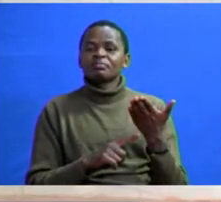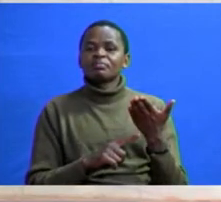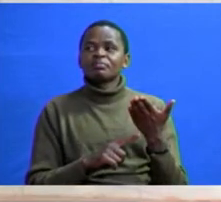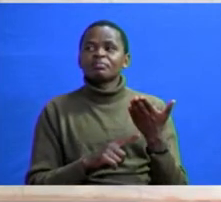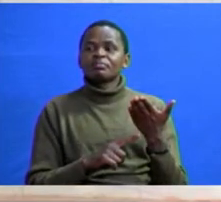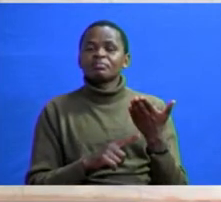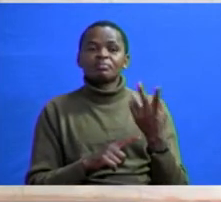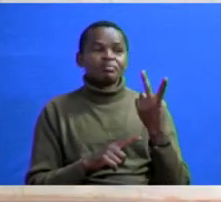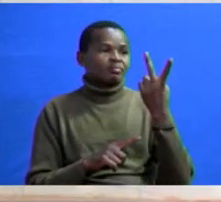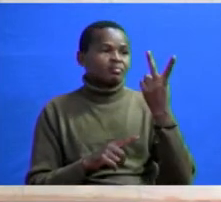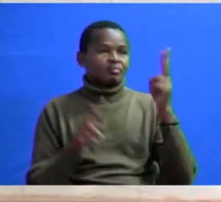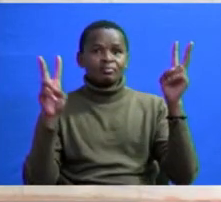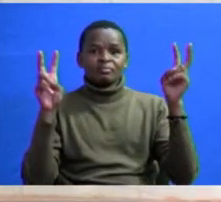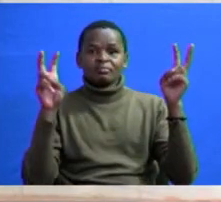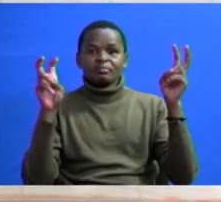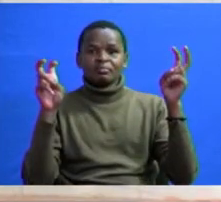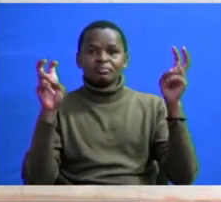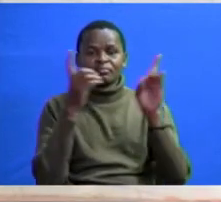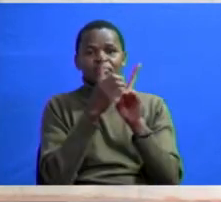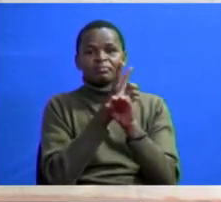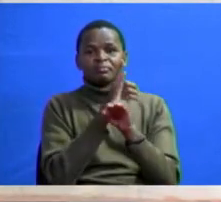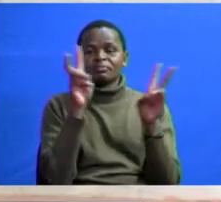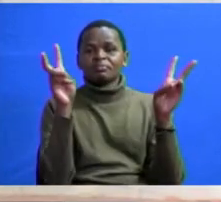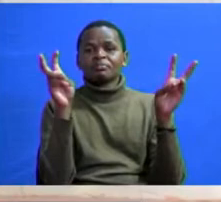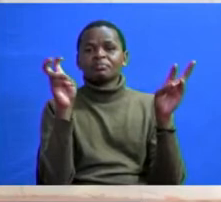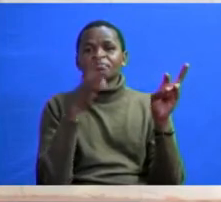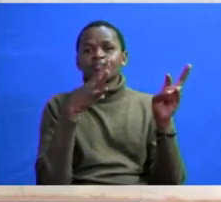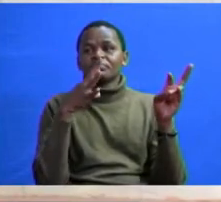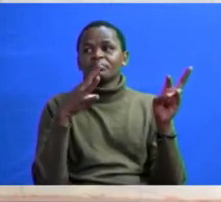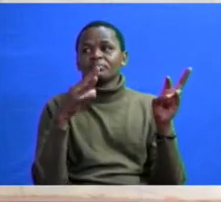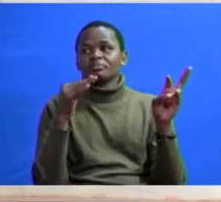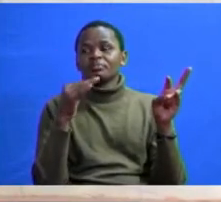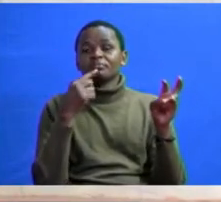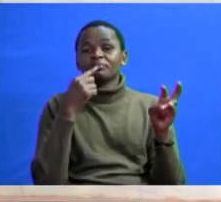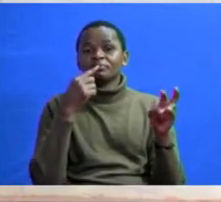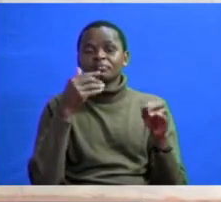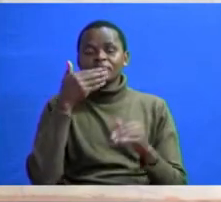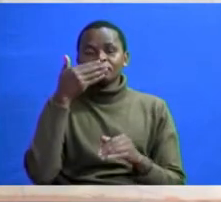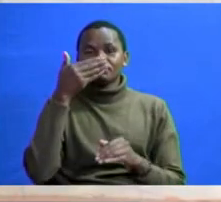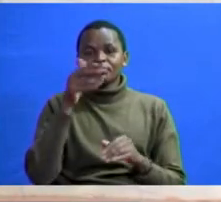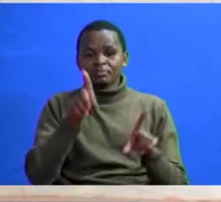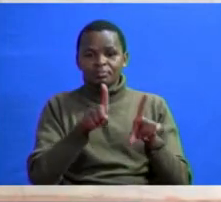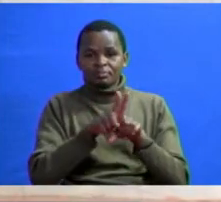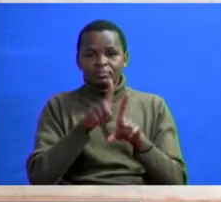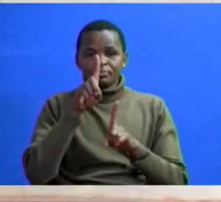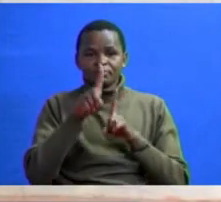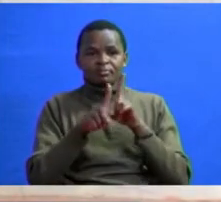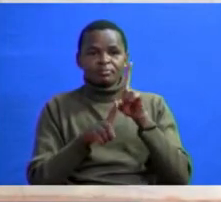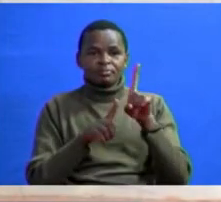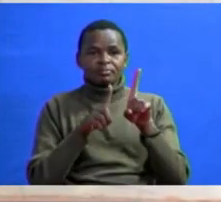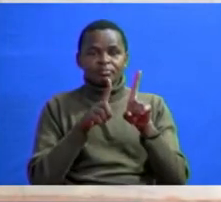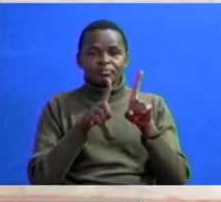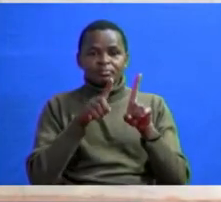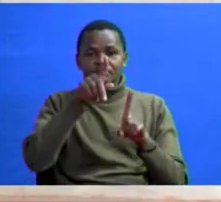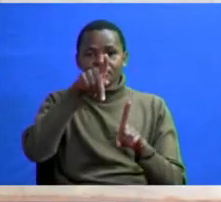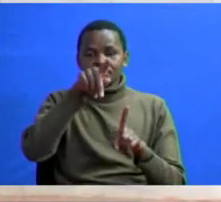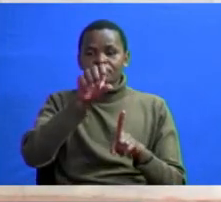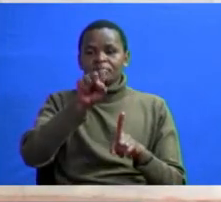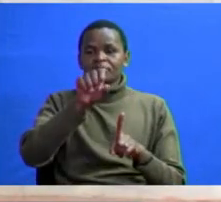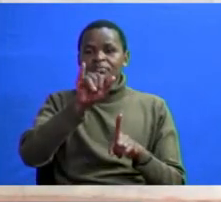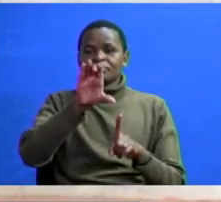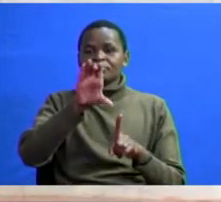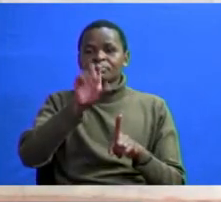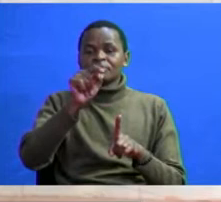are they two topics? Are they two different topics? And as you answer that, kindly also talk about psychiatrist. What is the difference